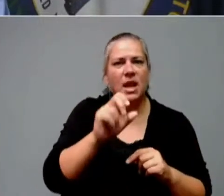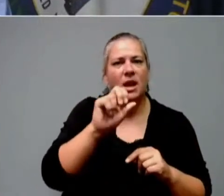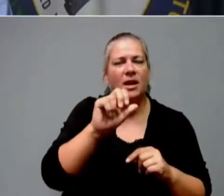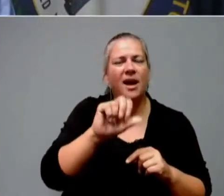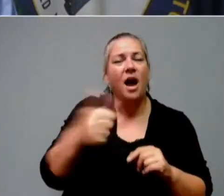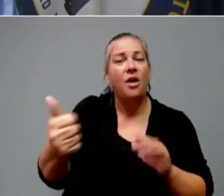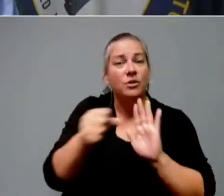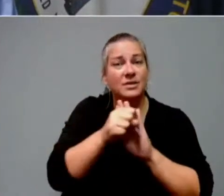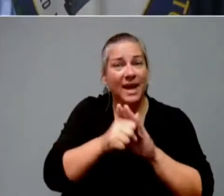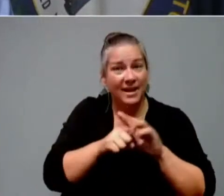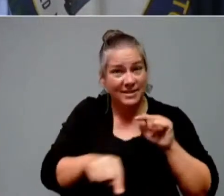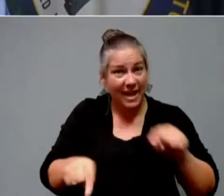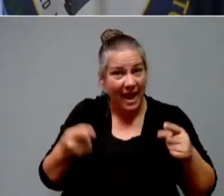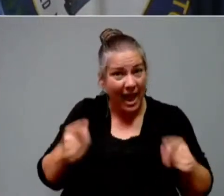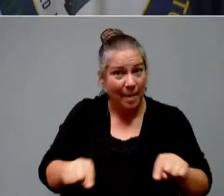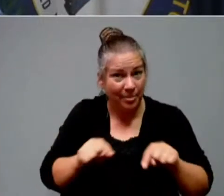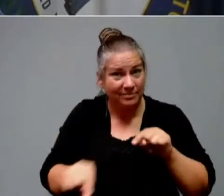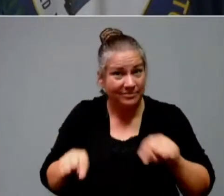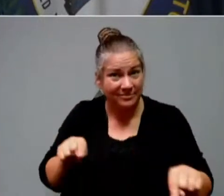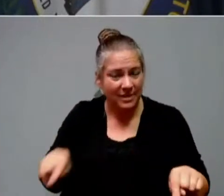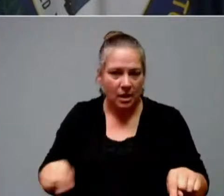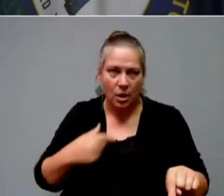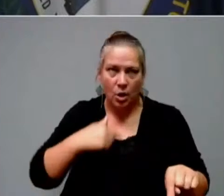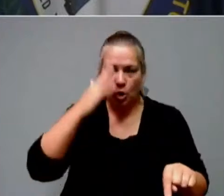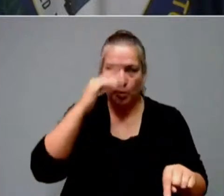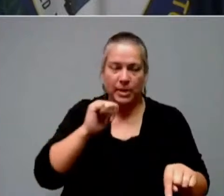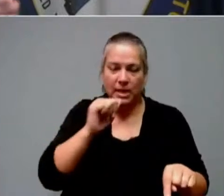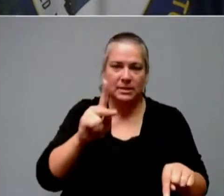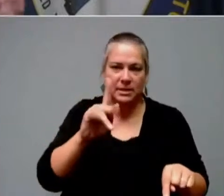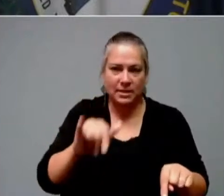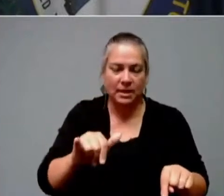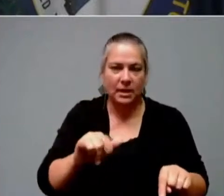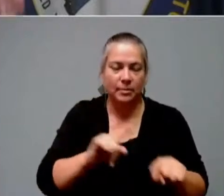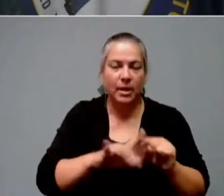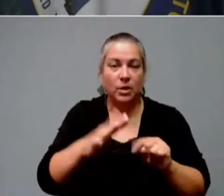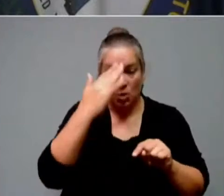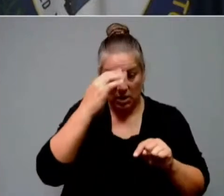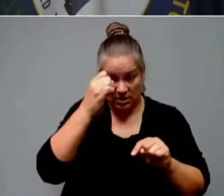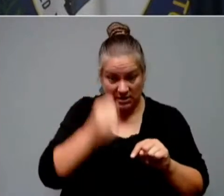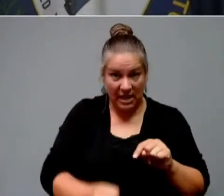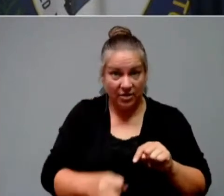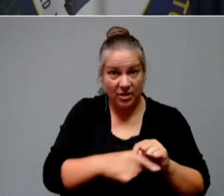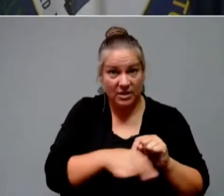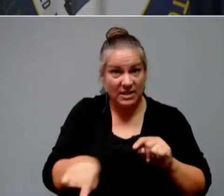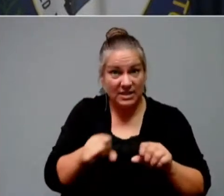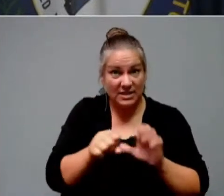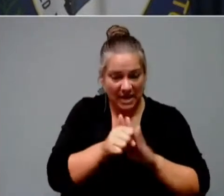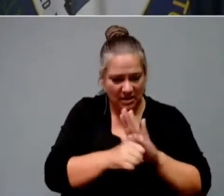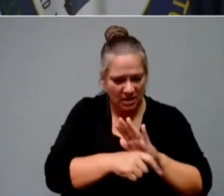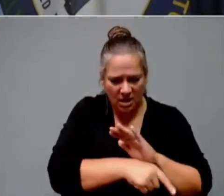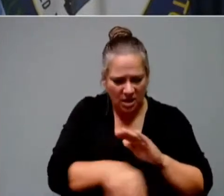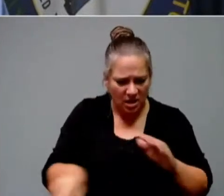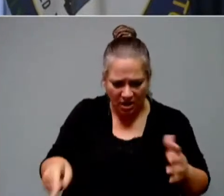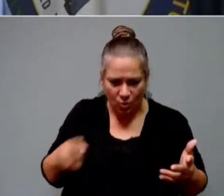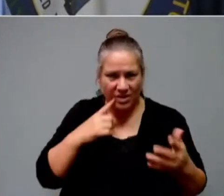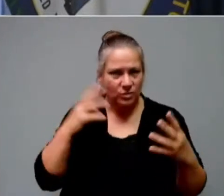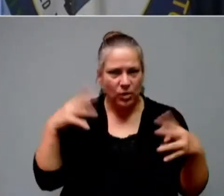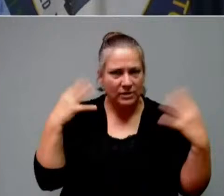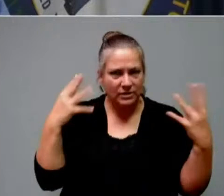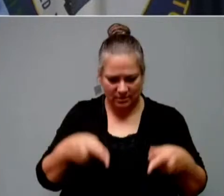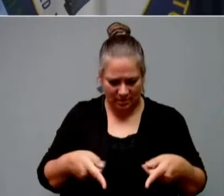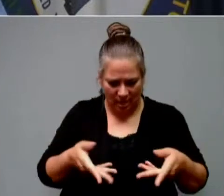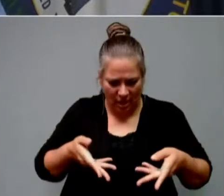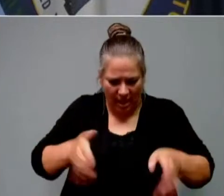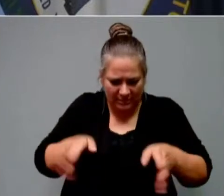Kentucky, is the insanity of preventing all the things that could prevent the crisis, and then turning around